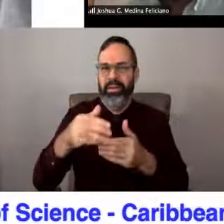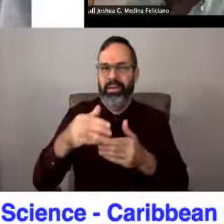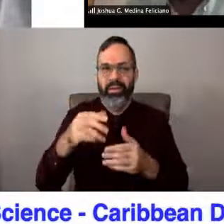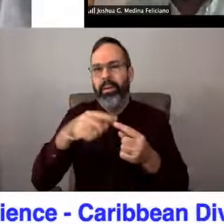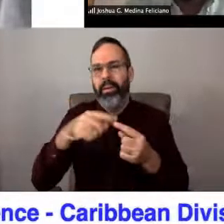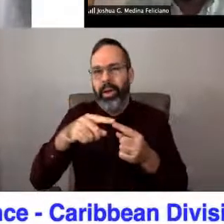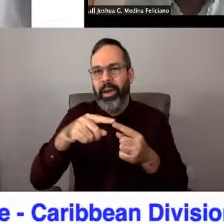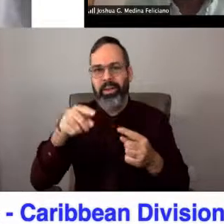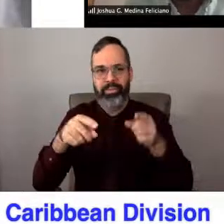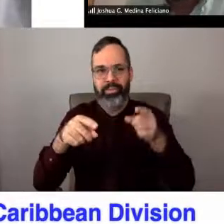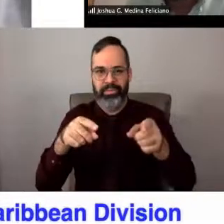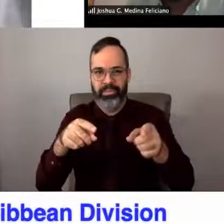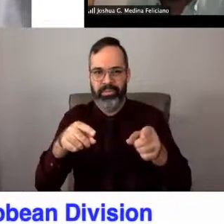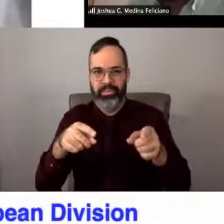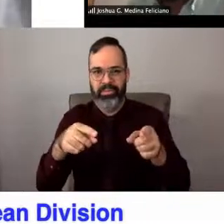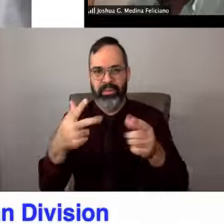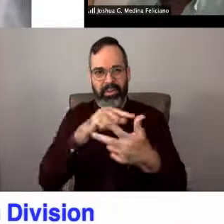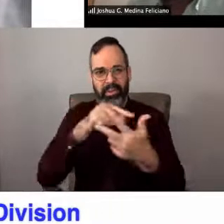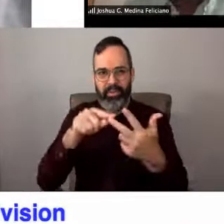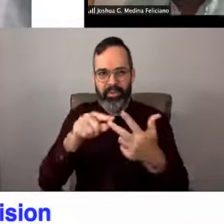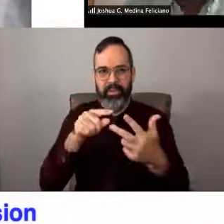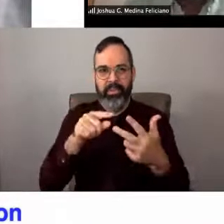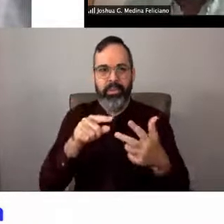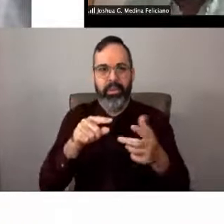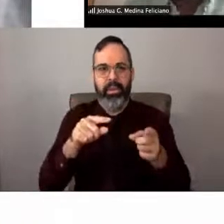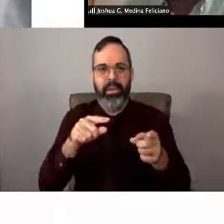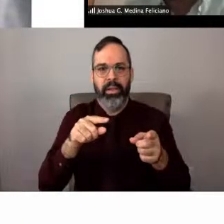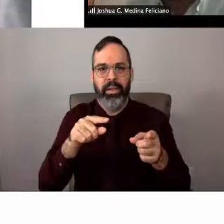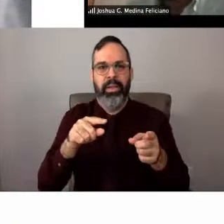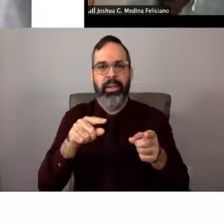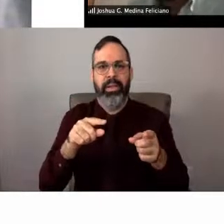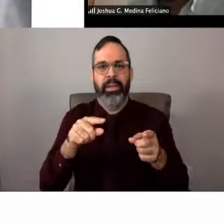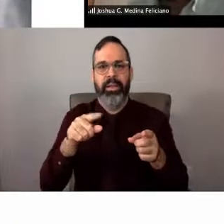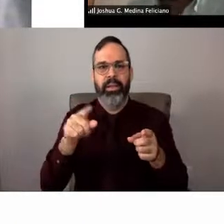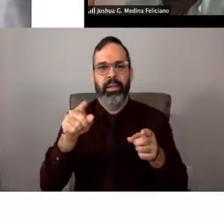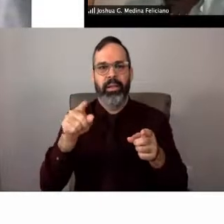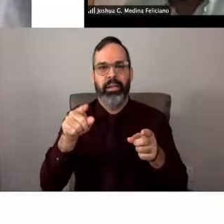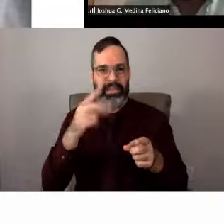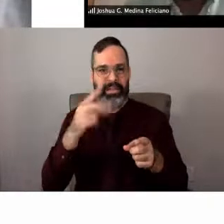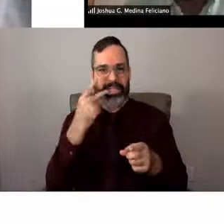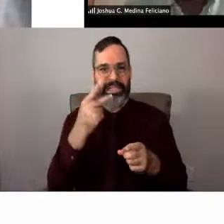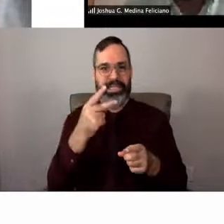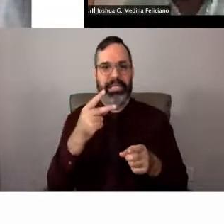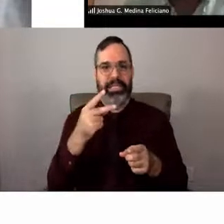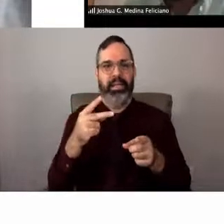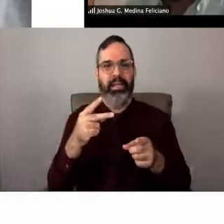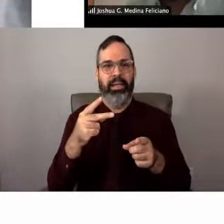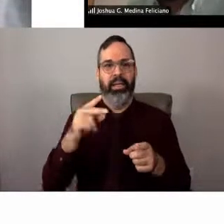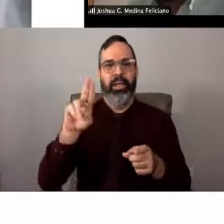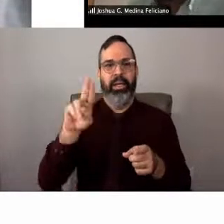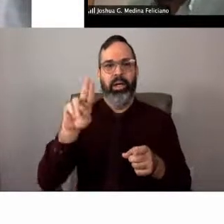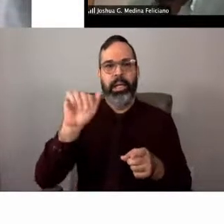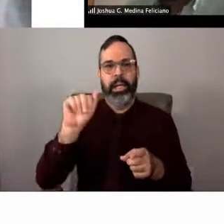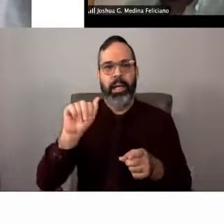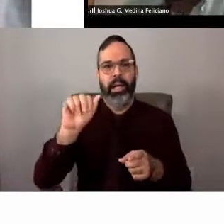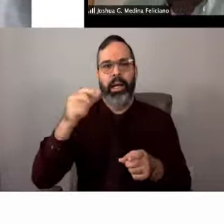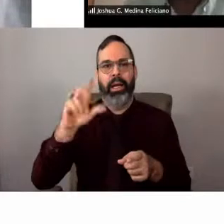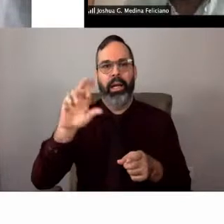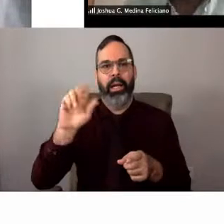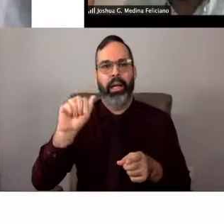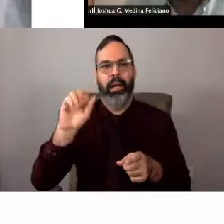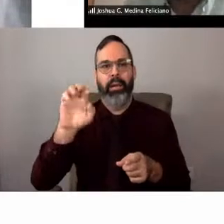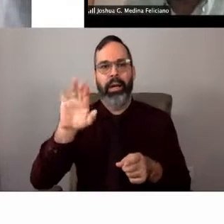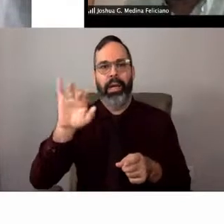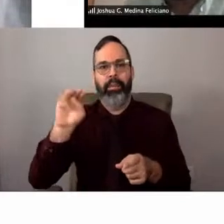cucumber Thuria glaberrima, which upon evisceration, as you can see that is happening here in the video, it has the capacity